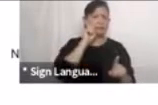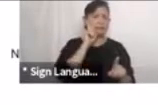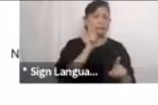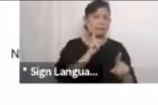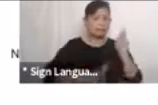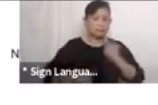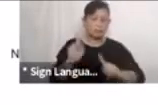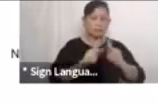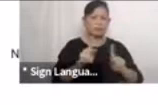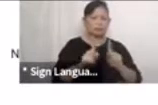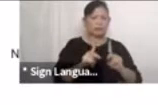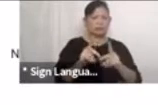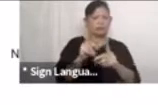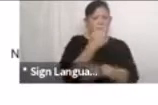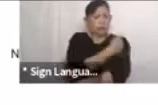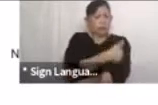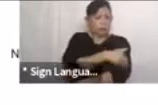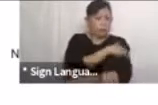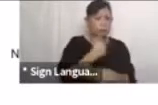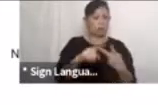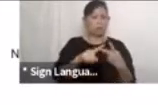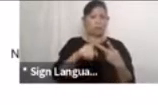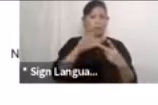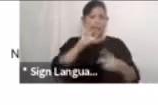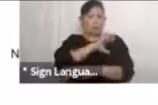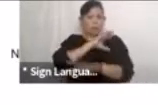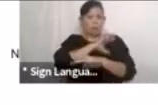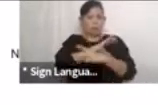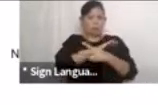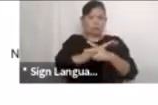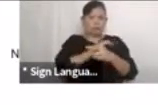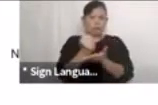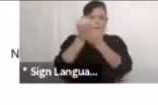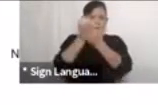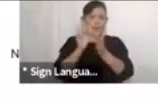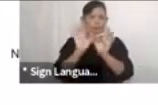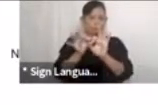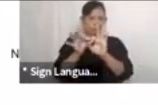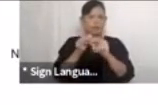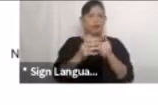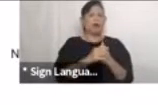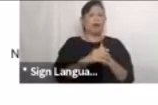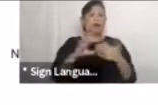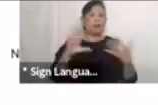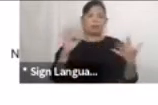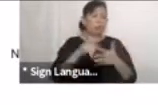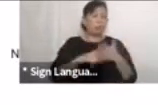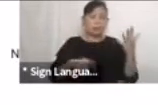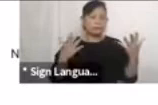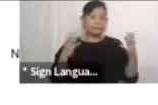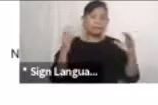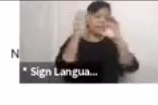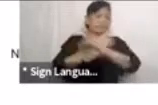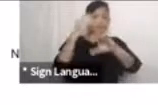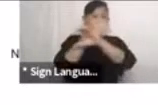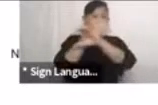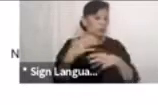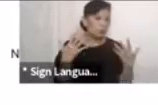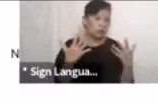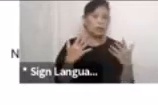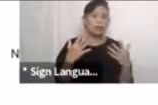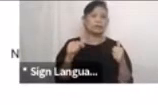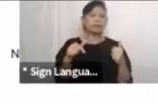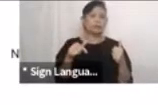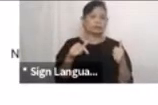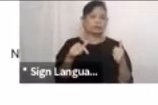hospitals to help them in terms of getting services. And they have these challenges to communicate properly to the